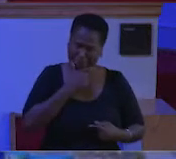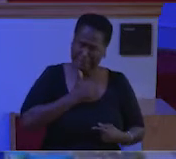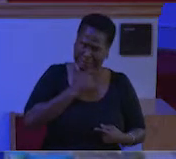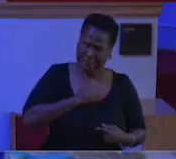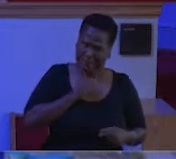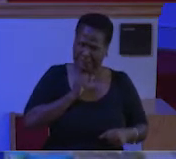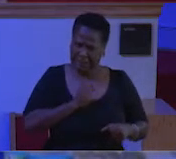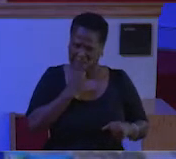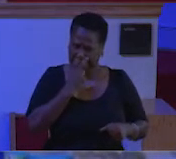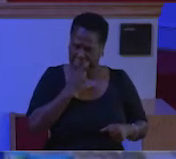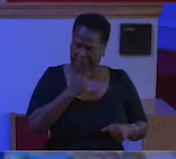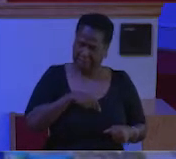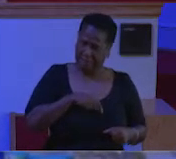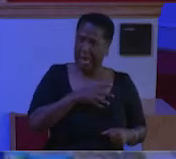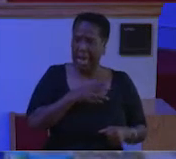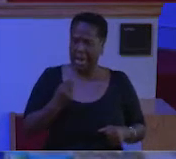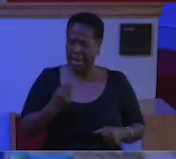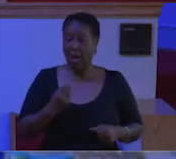and cynicism.